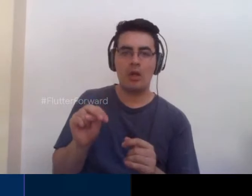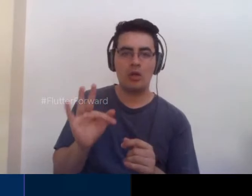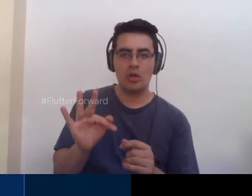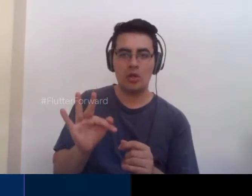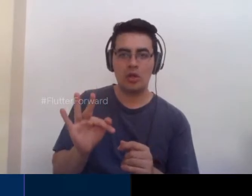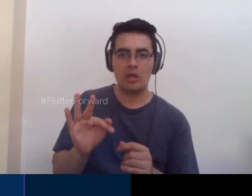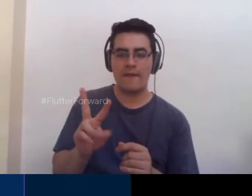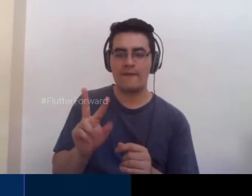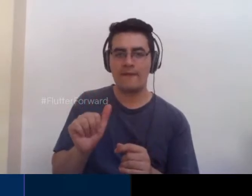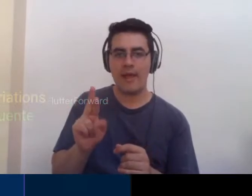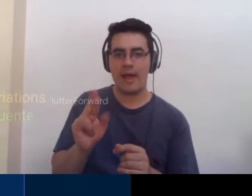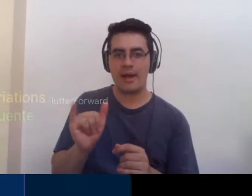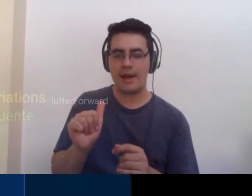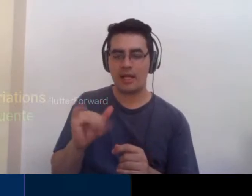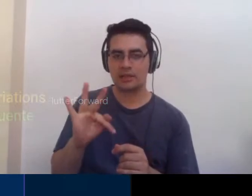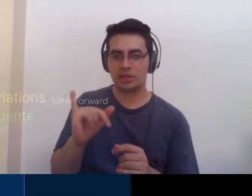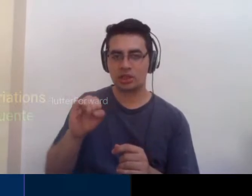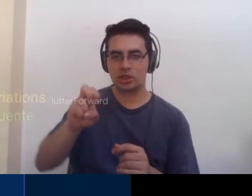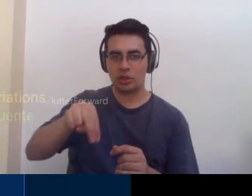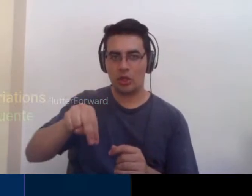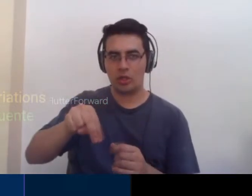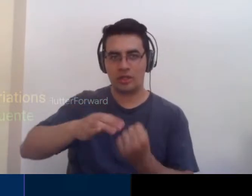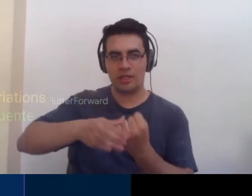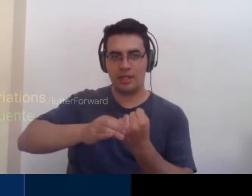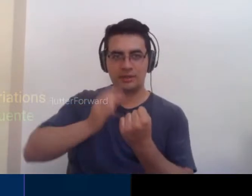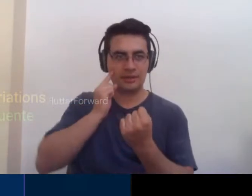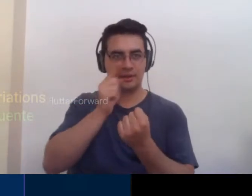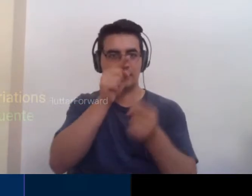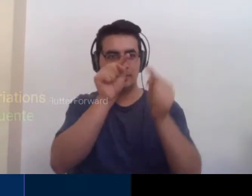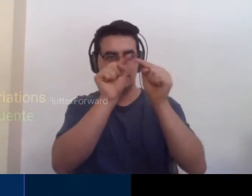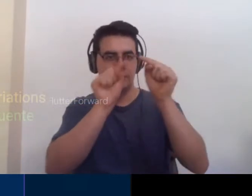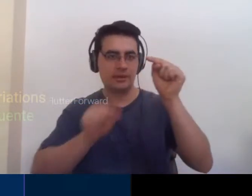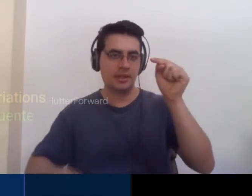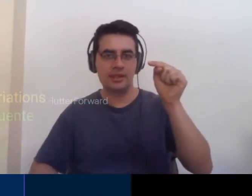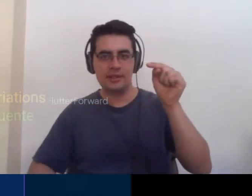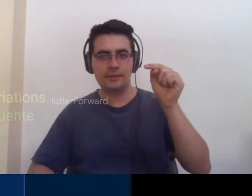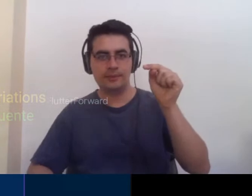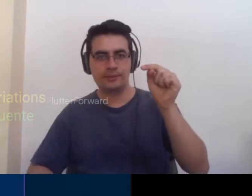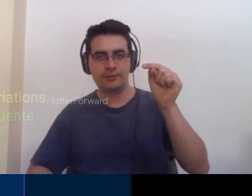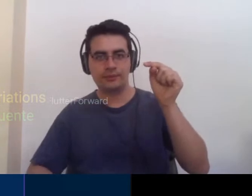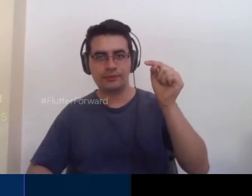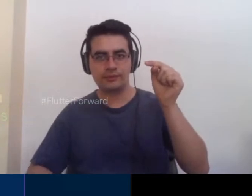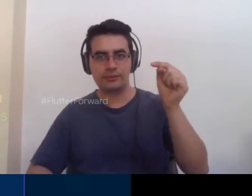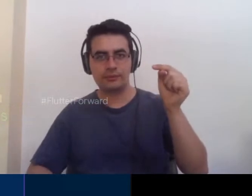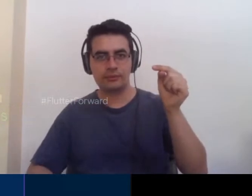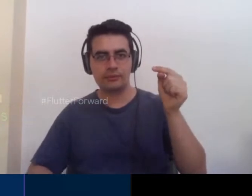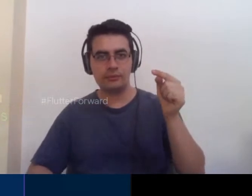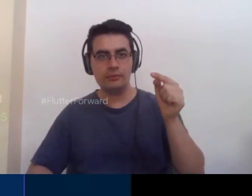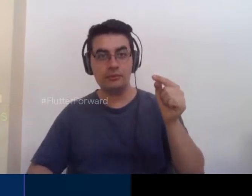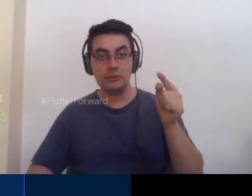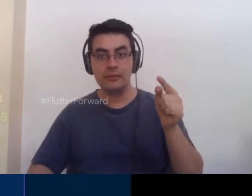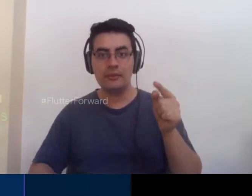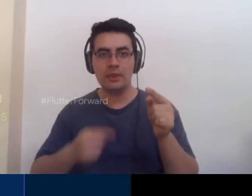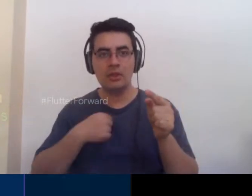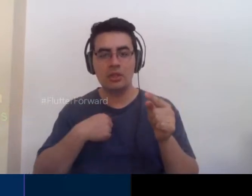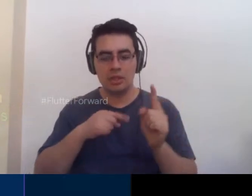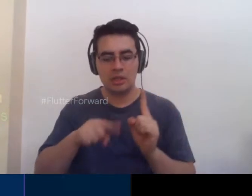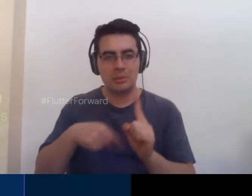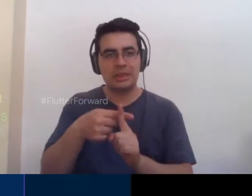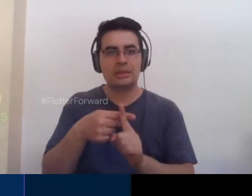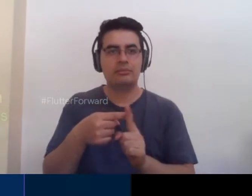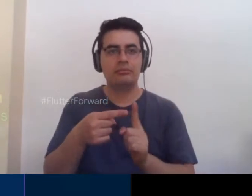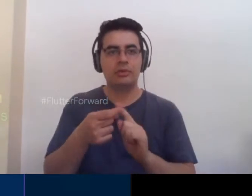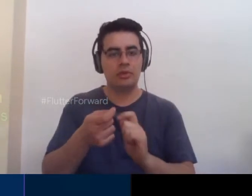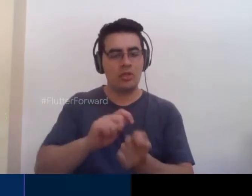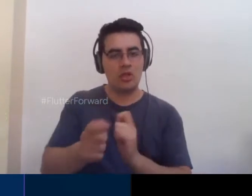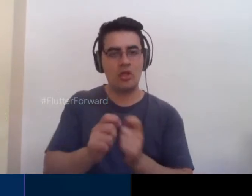class. And you can add and combine as many of the font variations as the font file itself supports